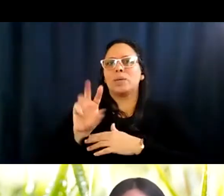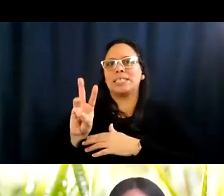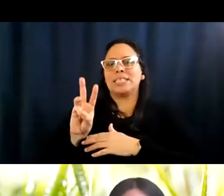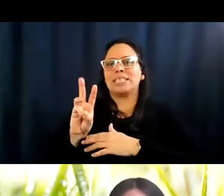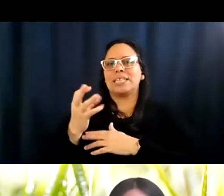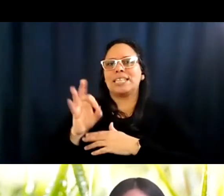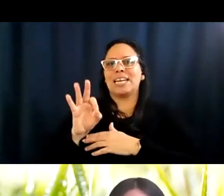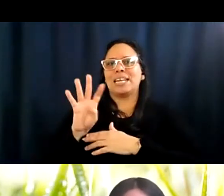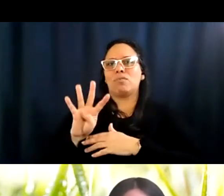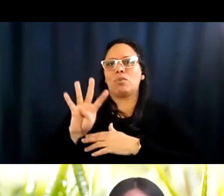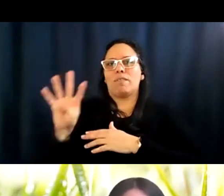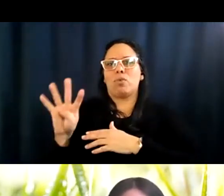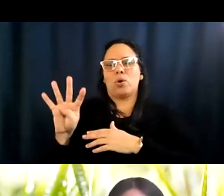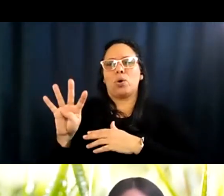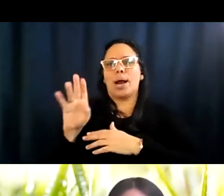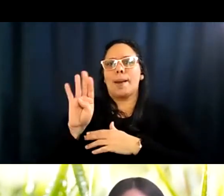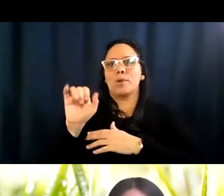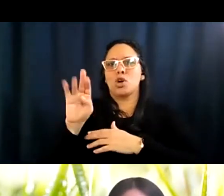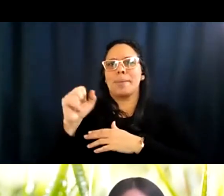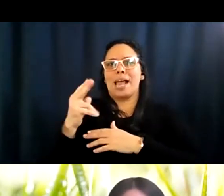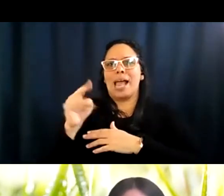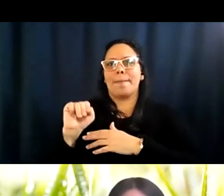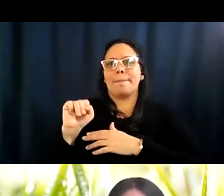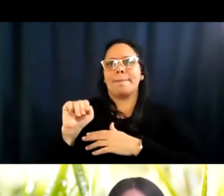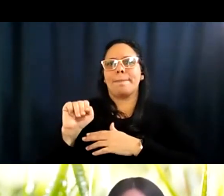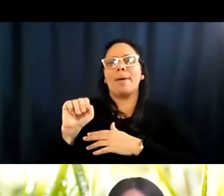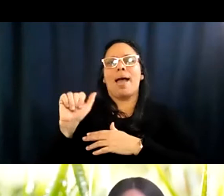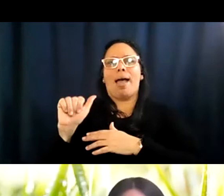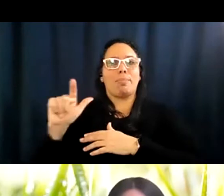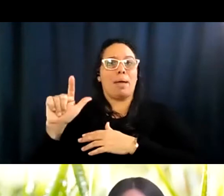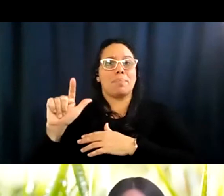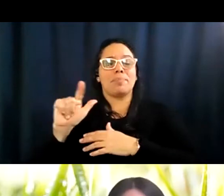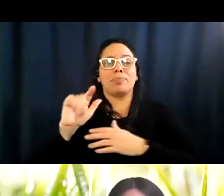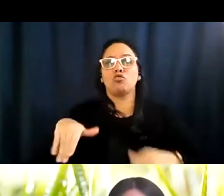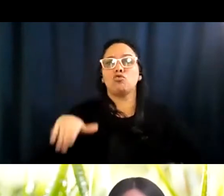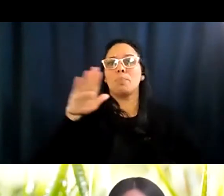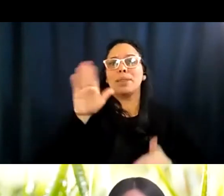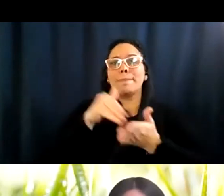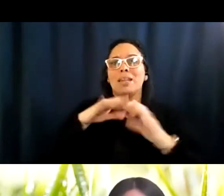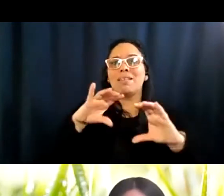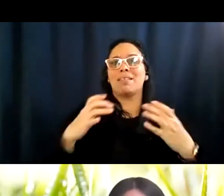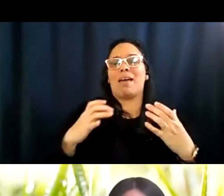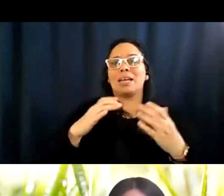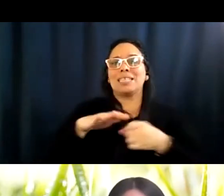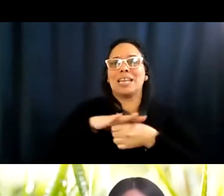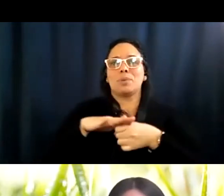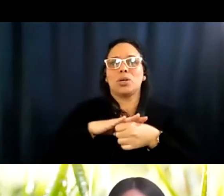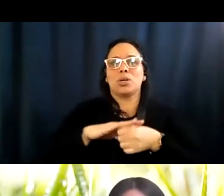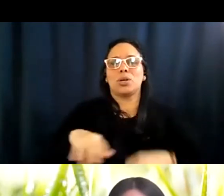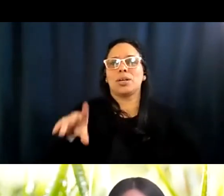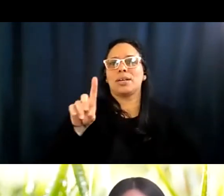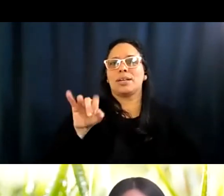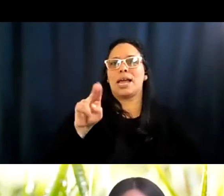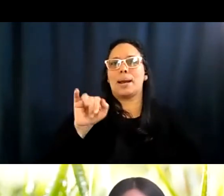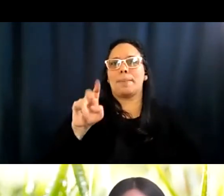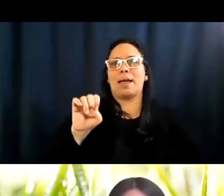26, 1944 in Birmingham, Alabama. She grew up in a middle-class neighborhood dubbed Dynamite Hill due to many